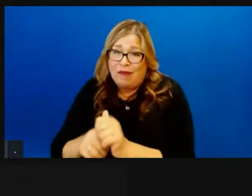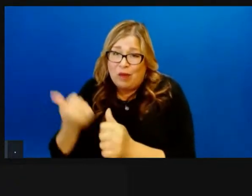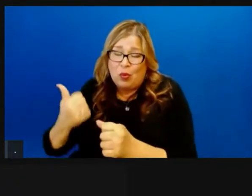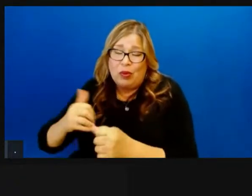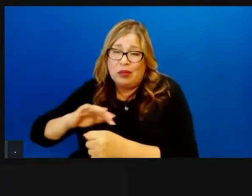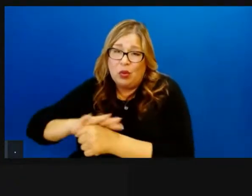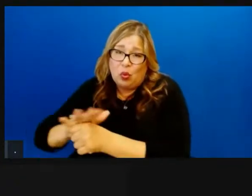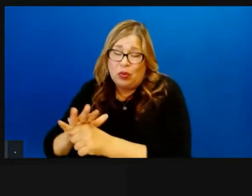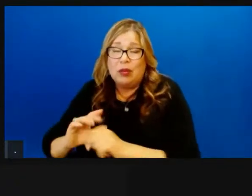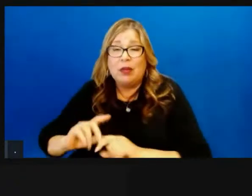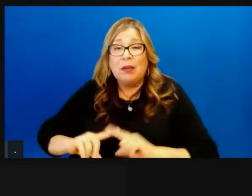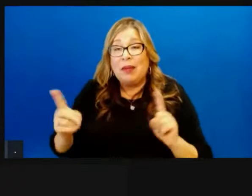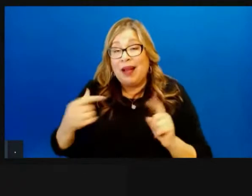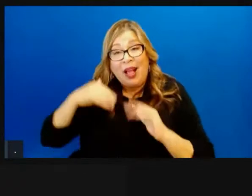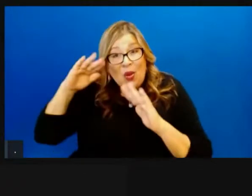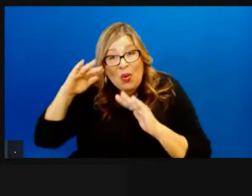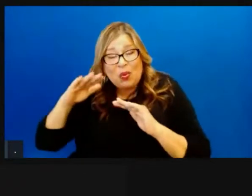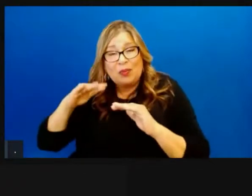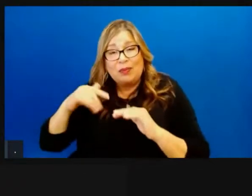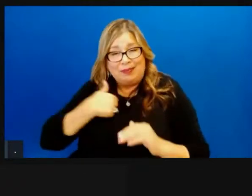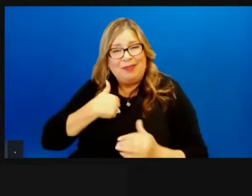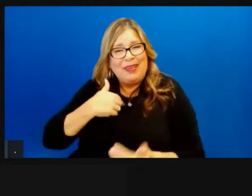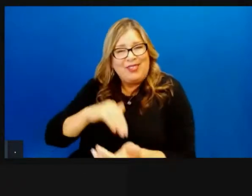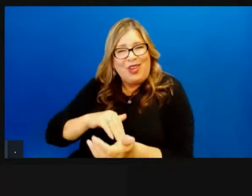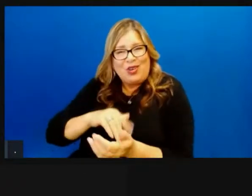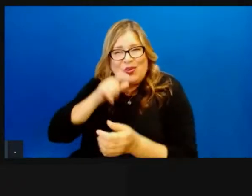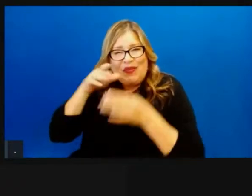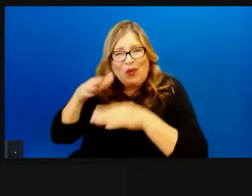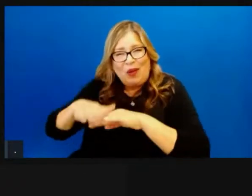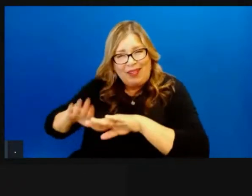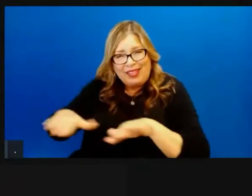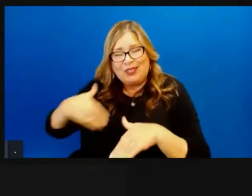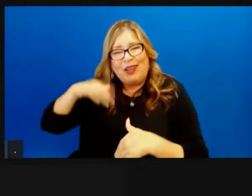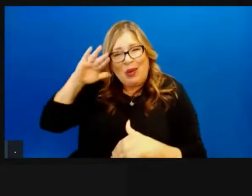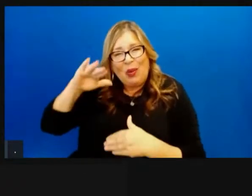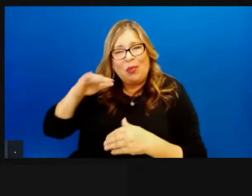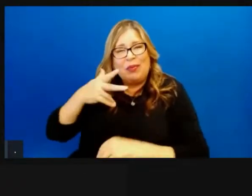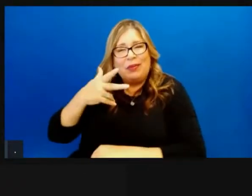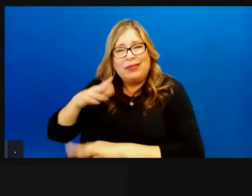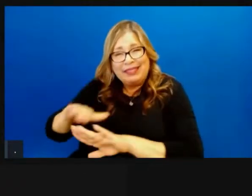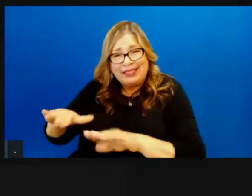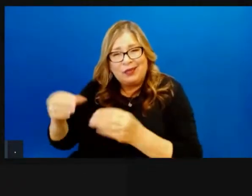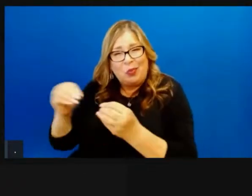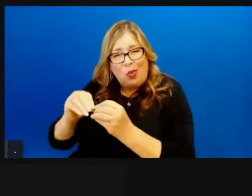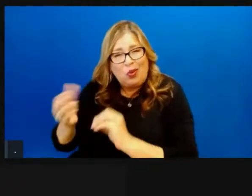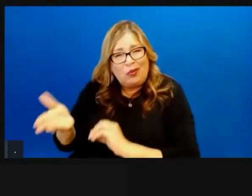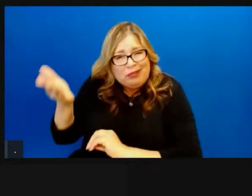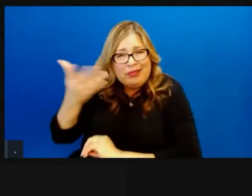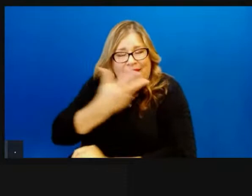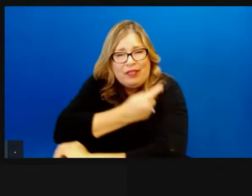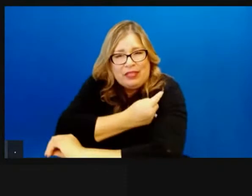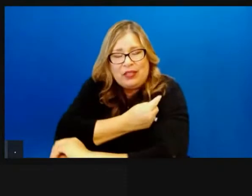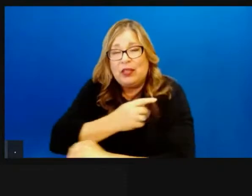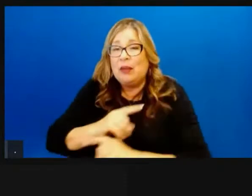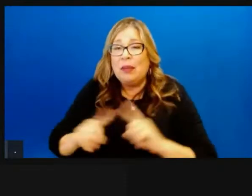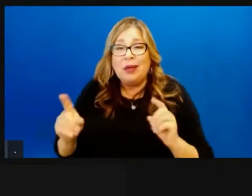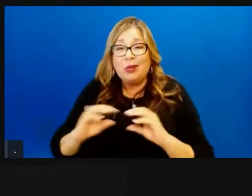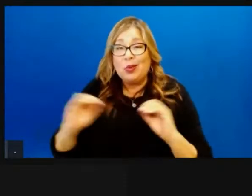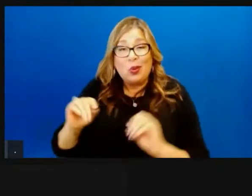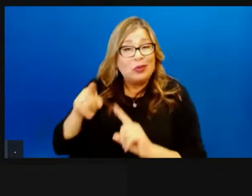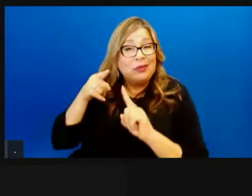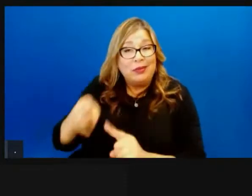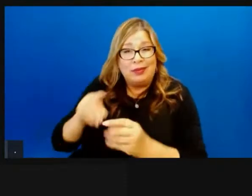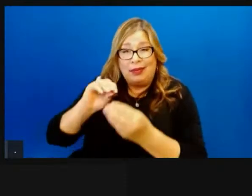without sticking a number out there, we haven't set that number. I think right now, the point is that as we